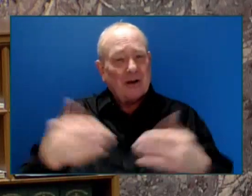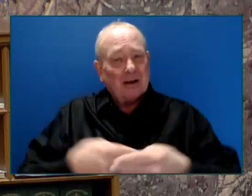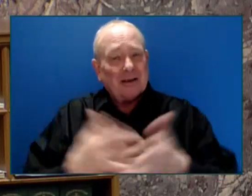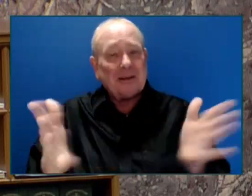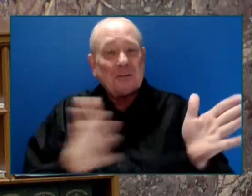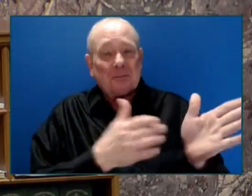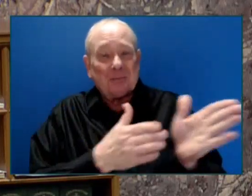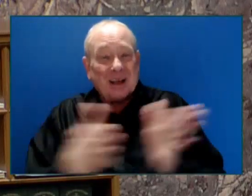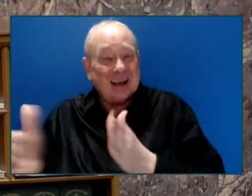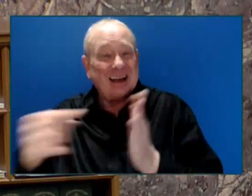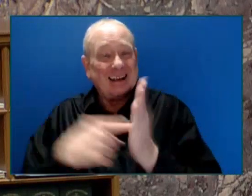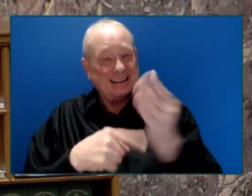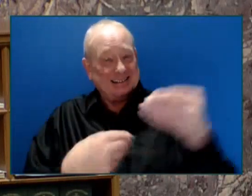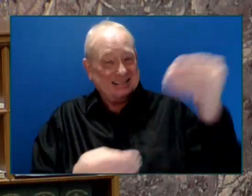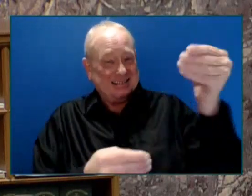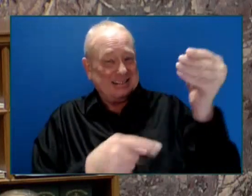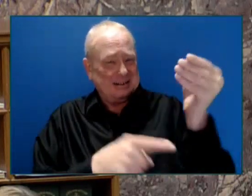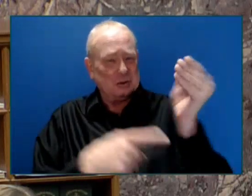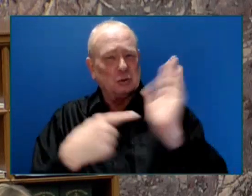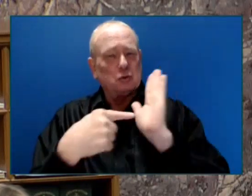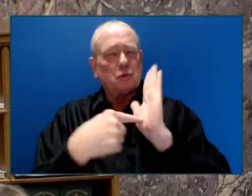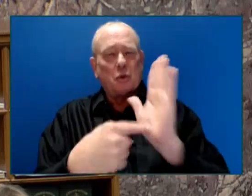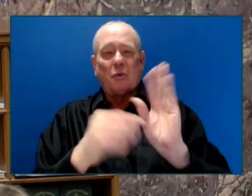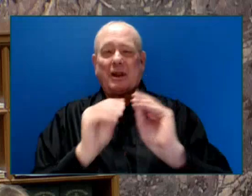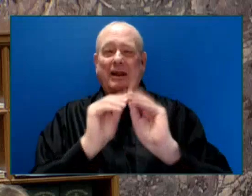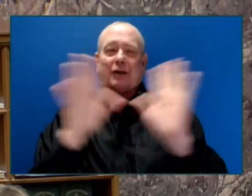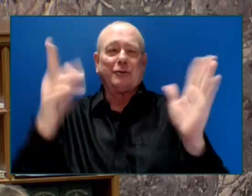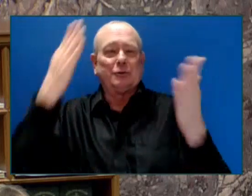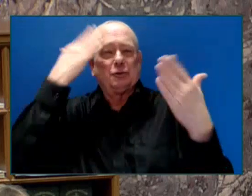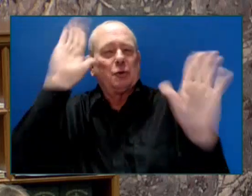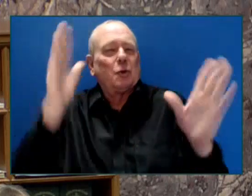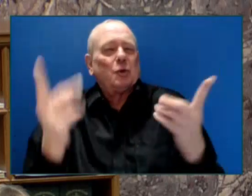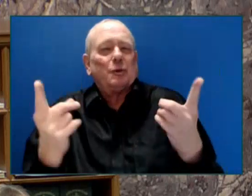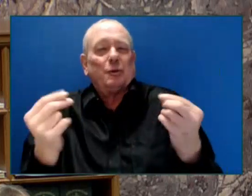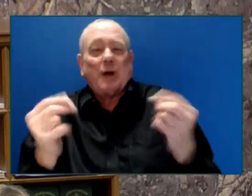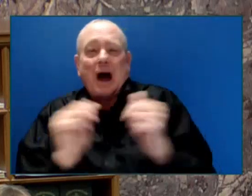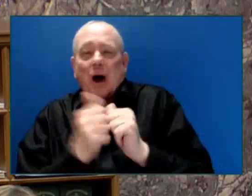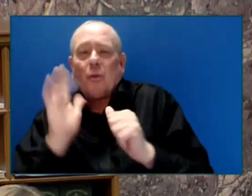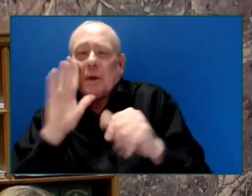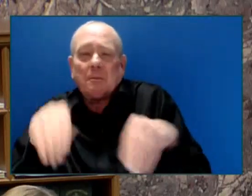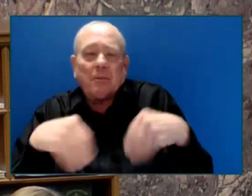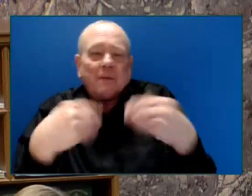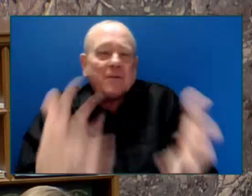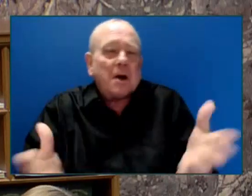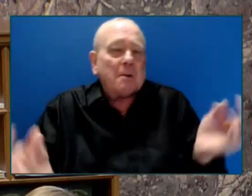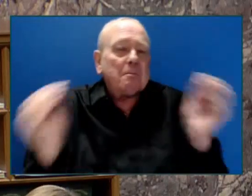inaccuracies it shows in it, is going to do anything other than give more failure to the public of British Columbia?